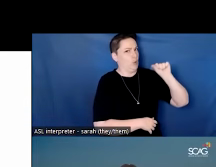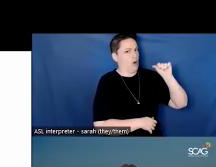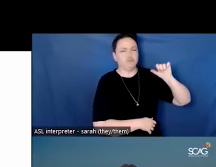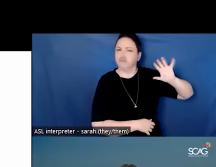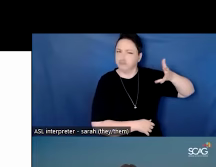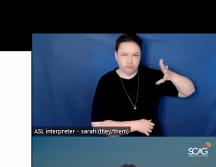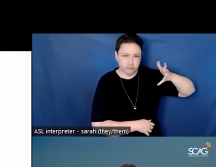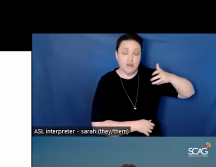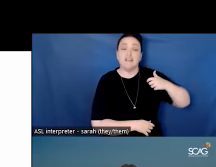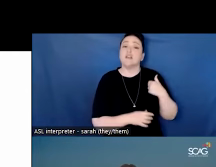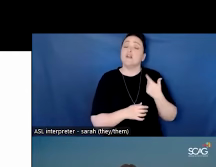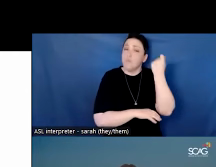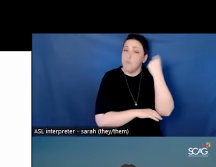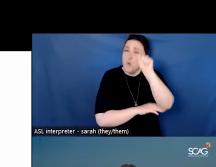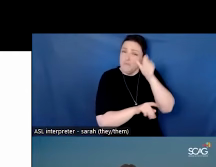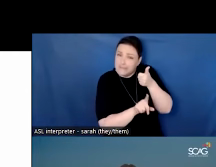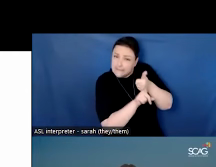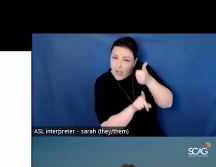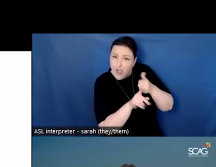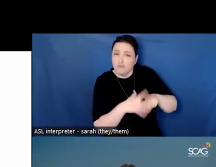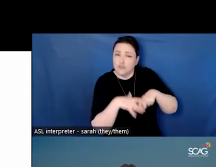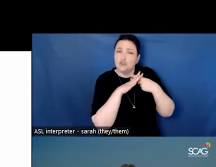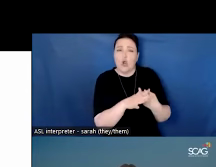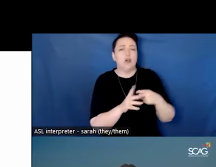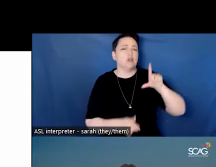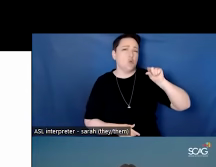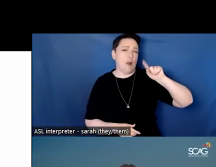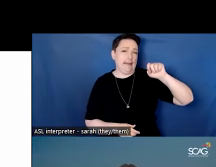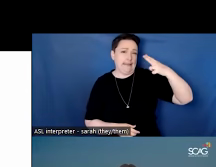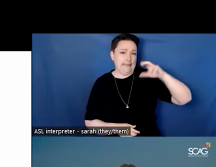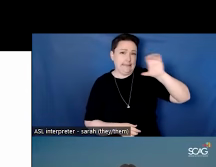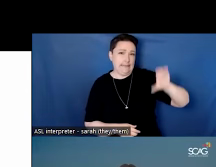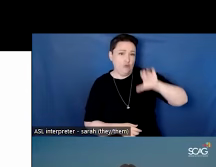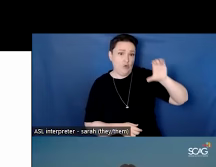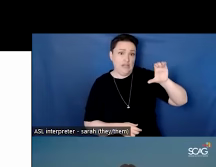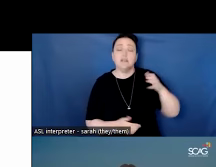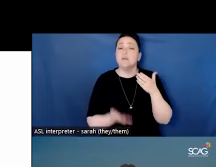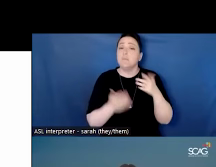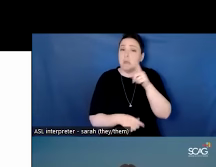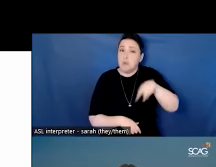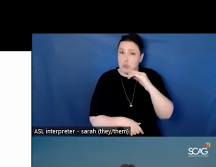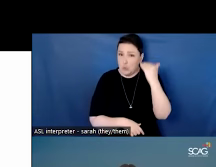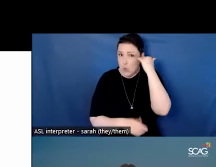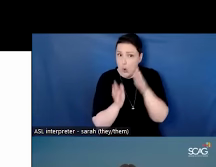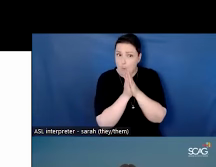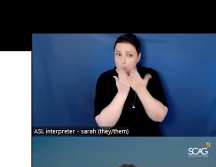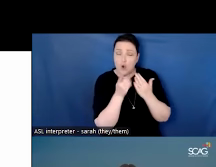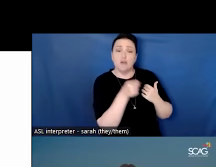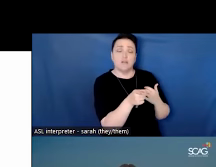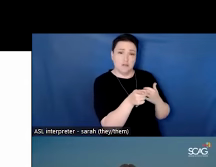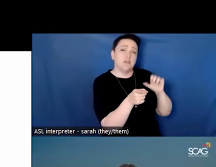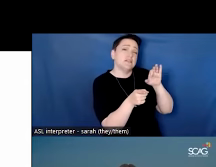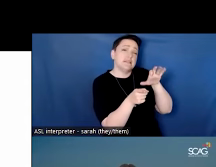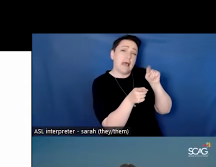in the mid-last century. Many of you may have read or know about the book called Silent Spring. It's a fantastic environmental